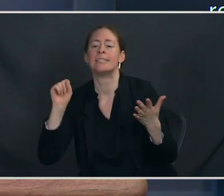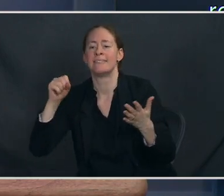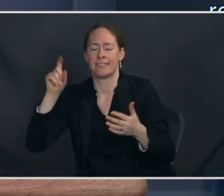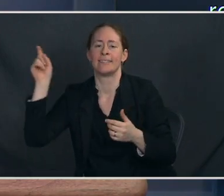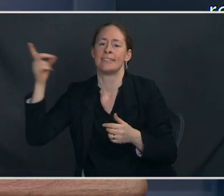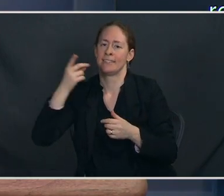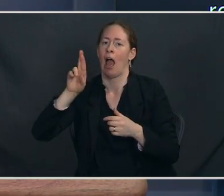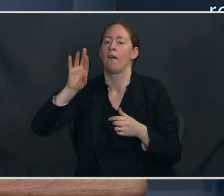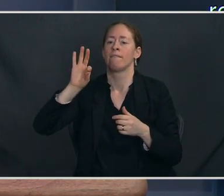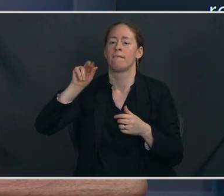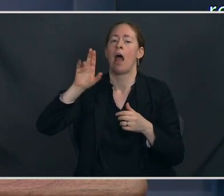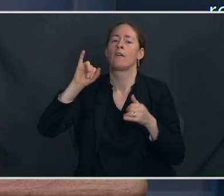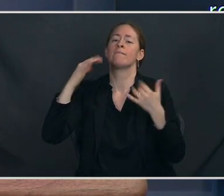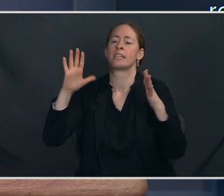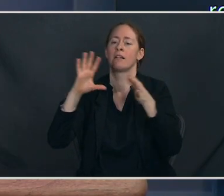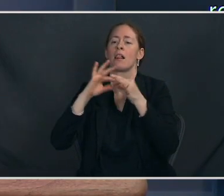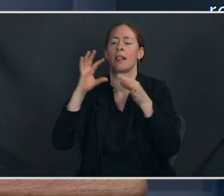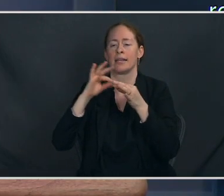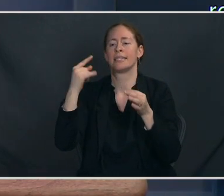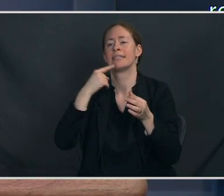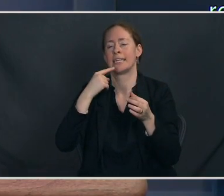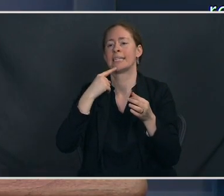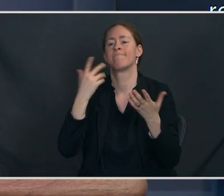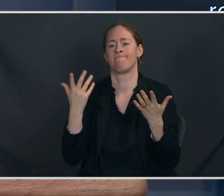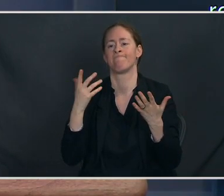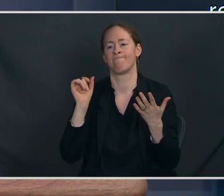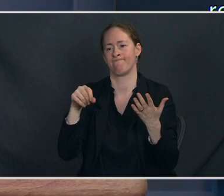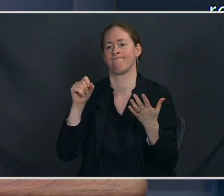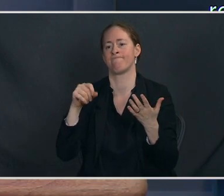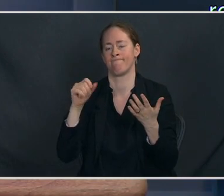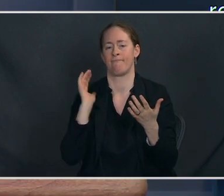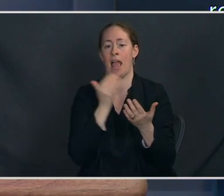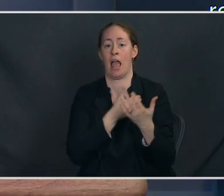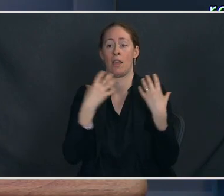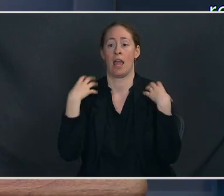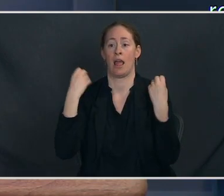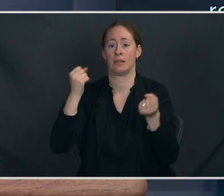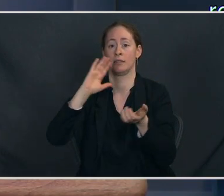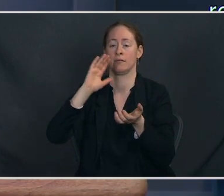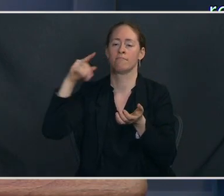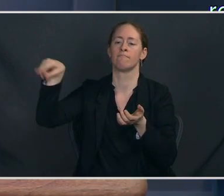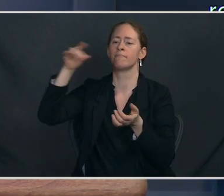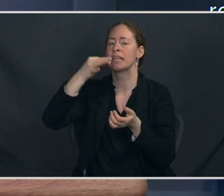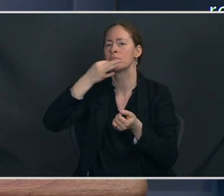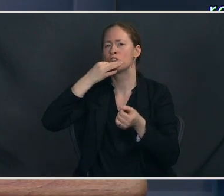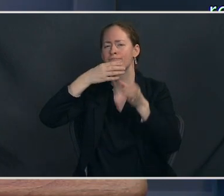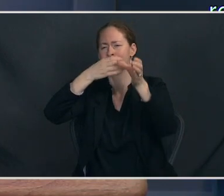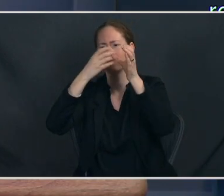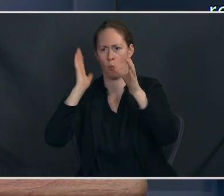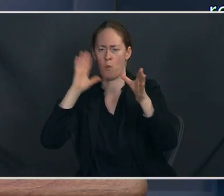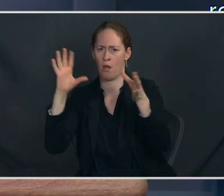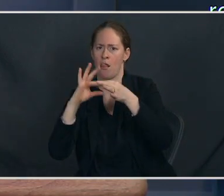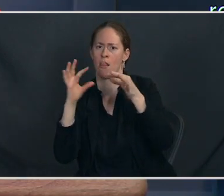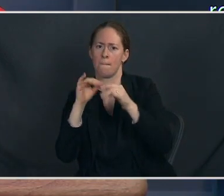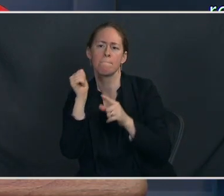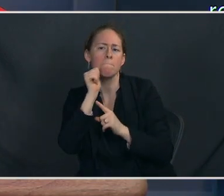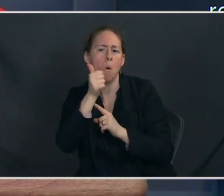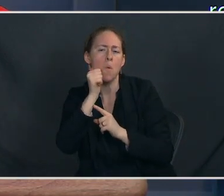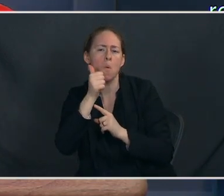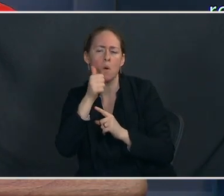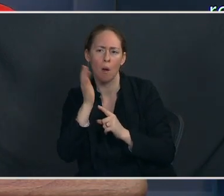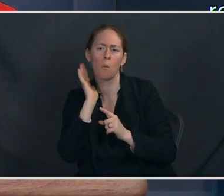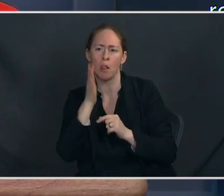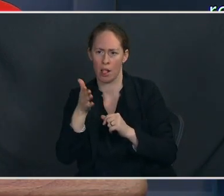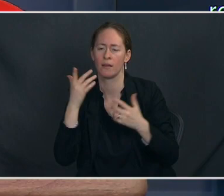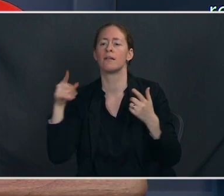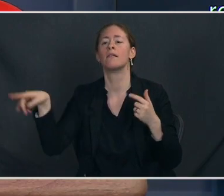this will be one of the lines of questioning with our health and medical experts when they have their first briefing tomorrow, and they have spoken to both